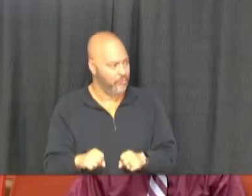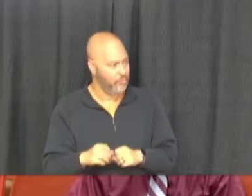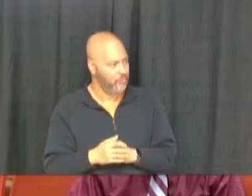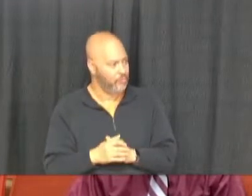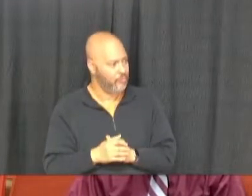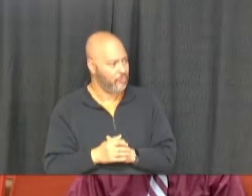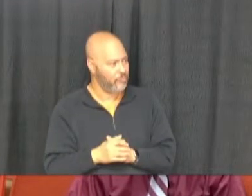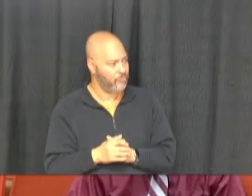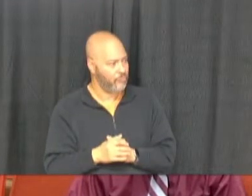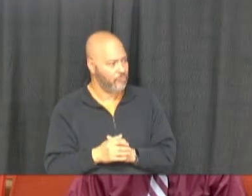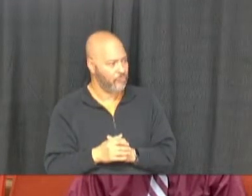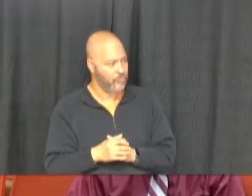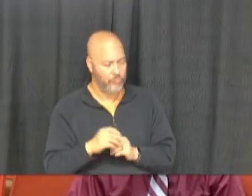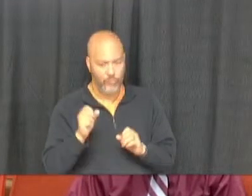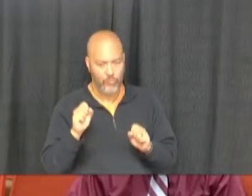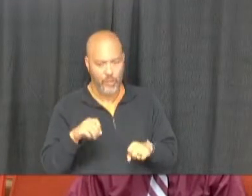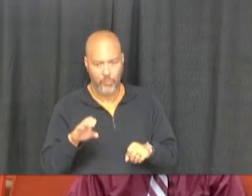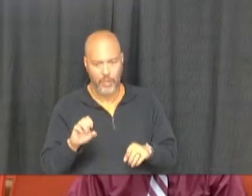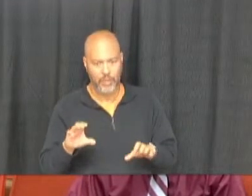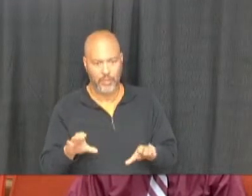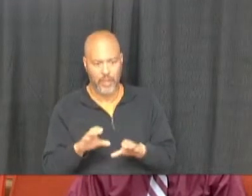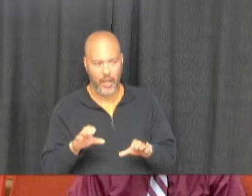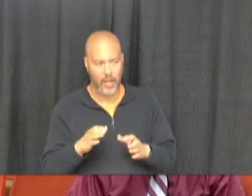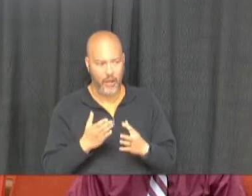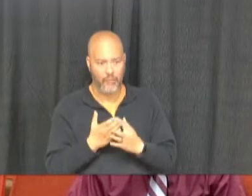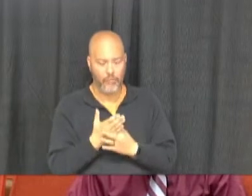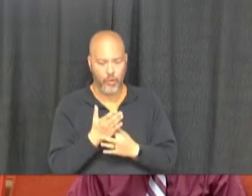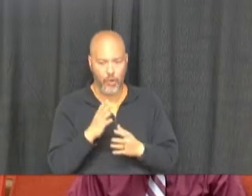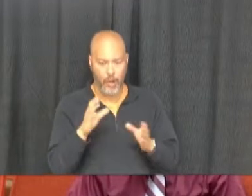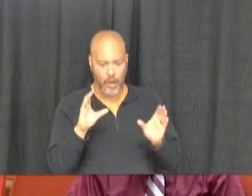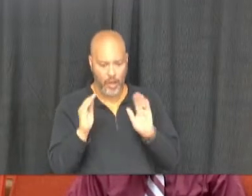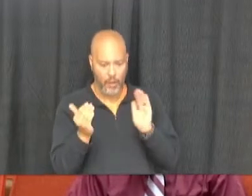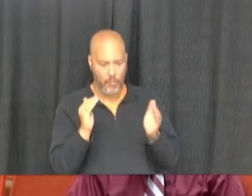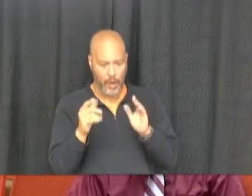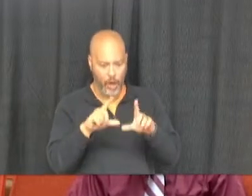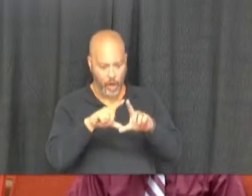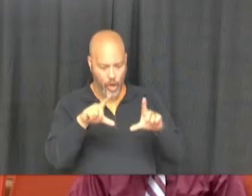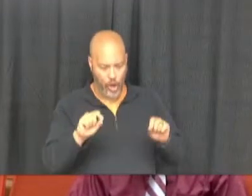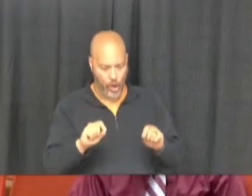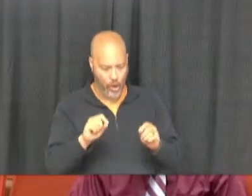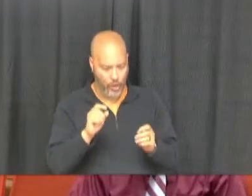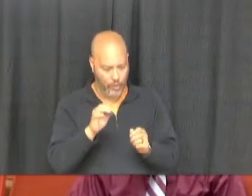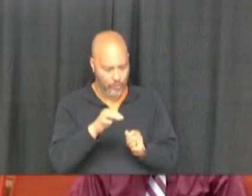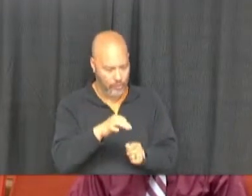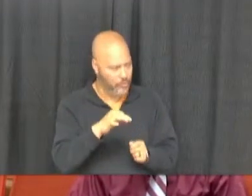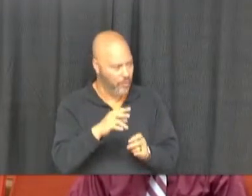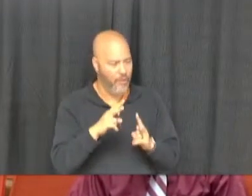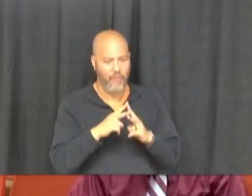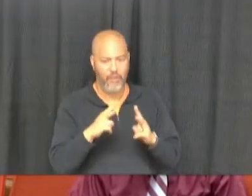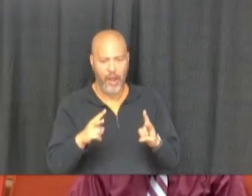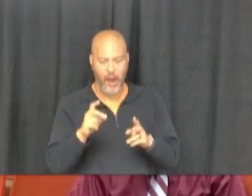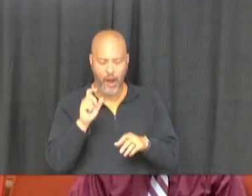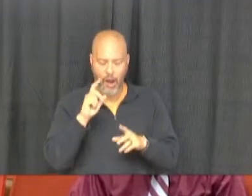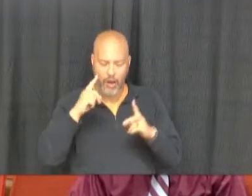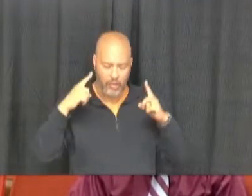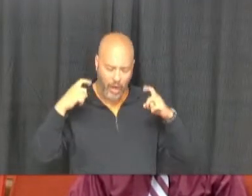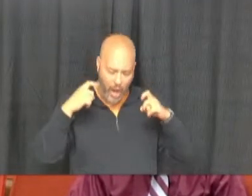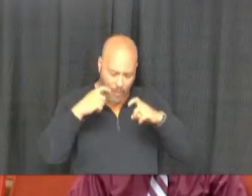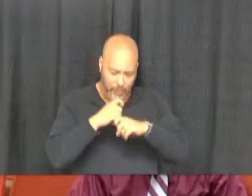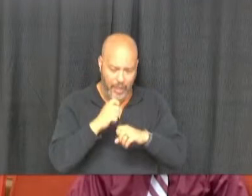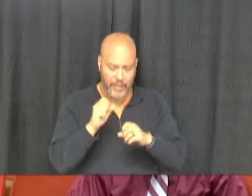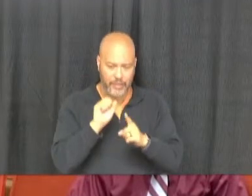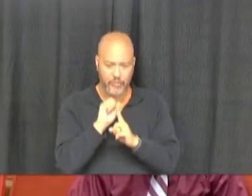was done through comparing fingerprint cards to a lifted fingerprint. It was a very laborious